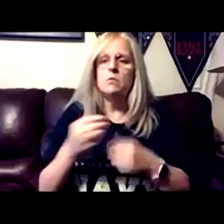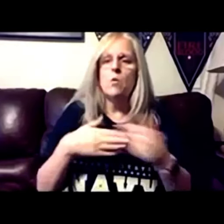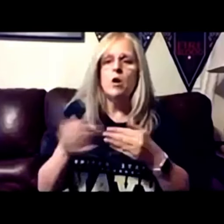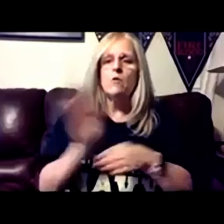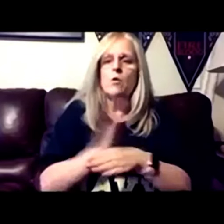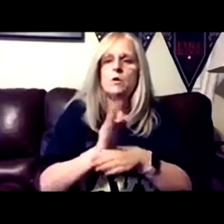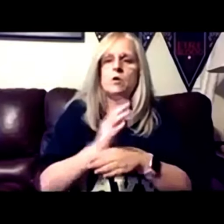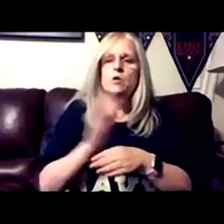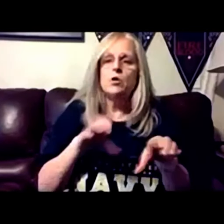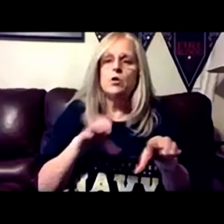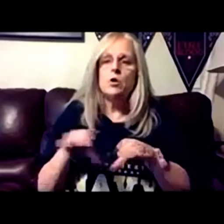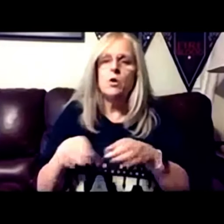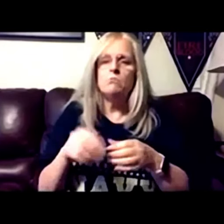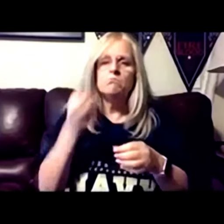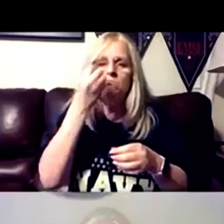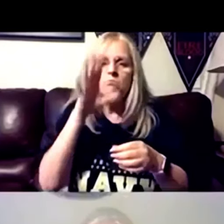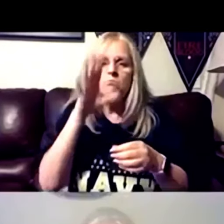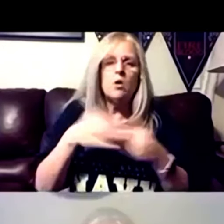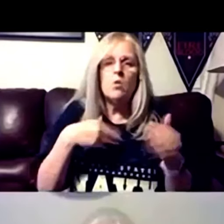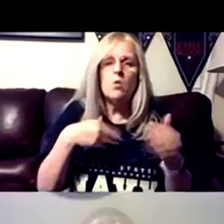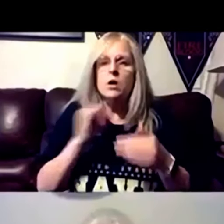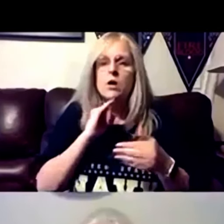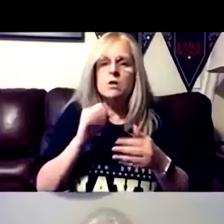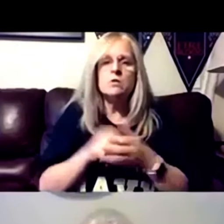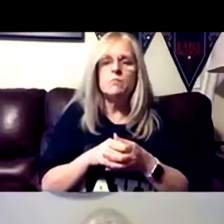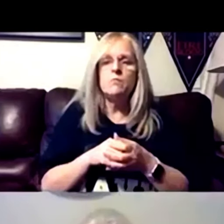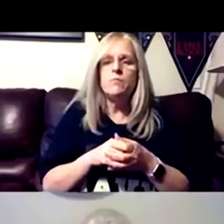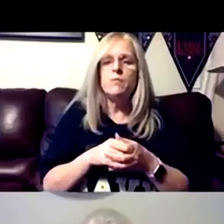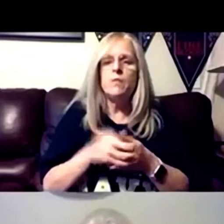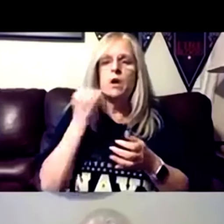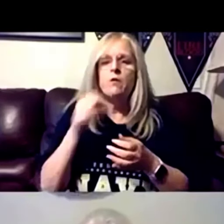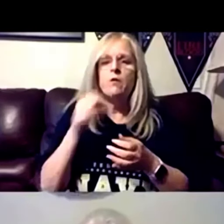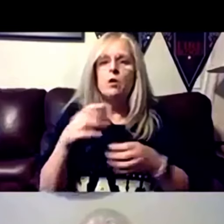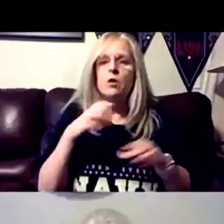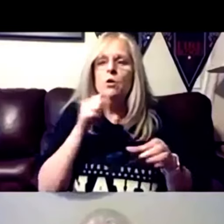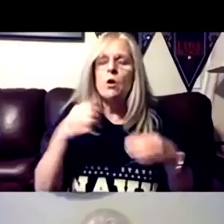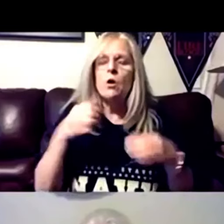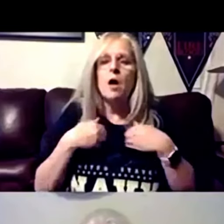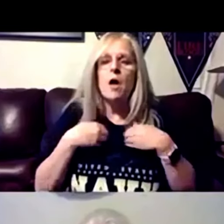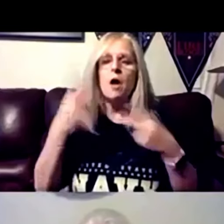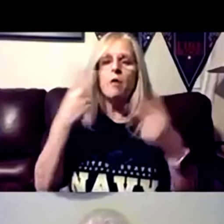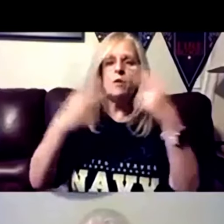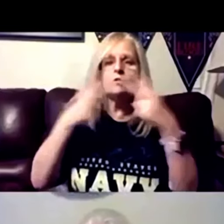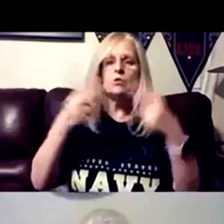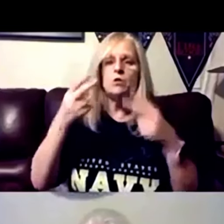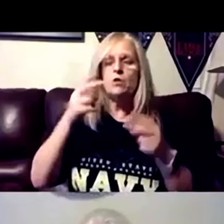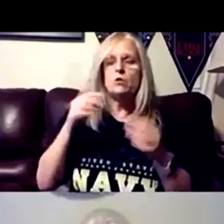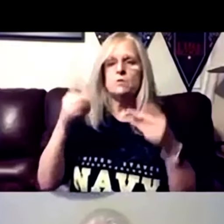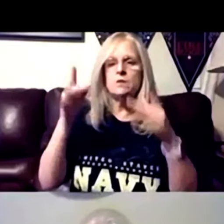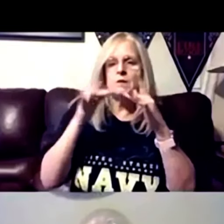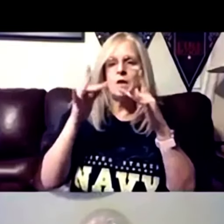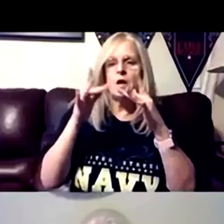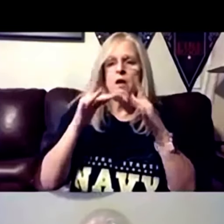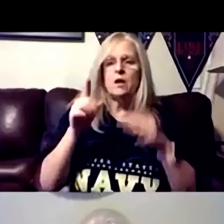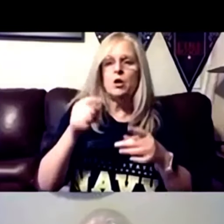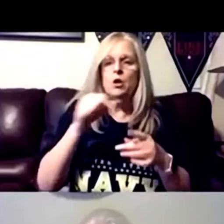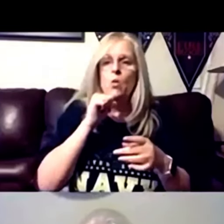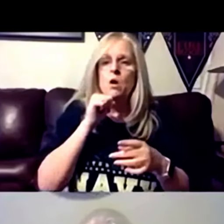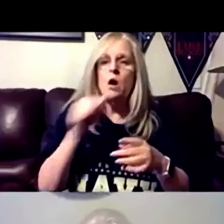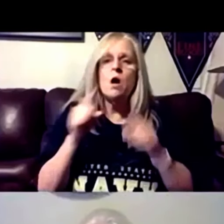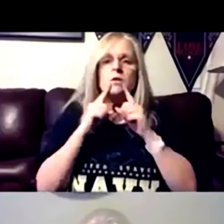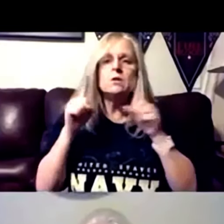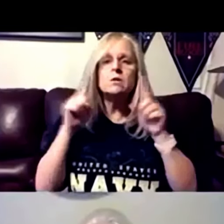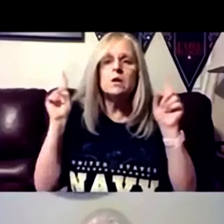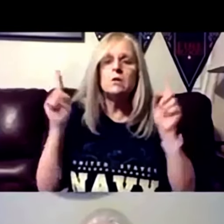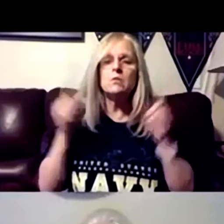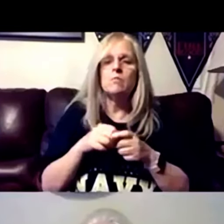doing, I don't even care if it's brick and mortar, if you don't have visitors to your site, you will not succeed. I don't